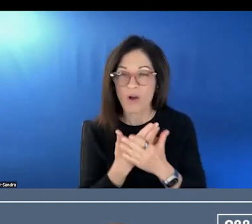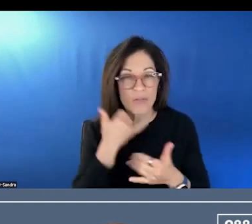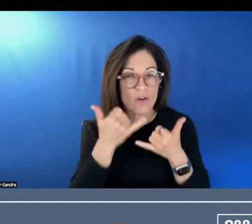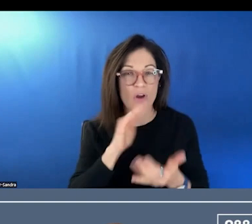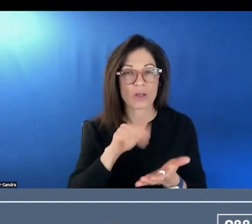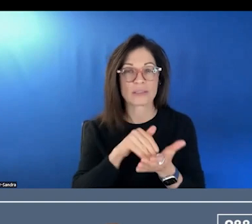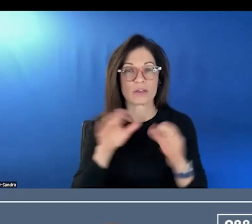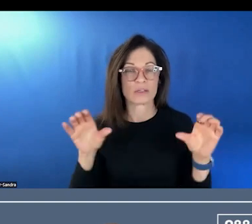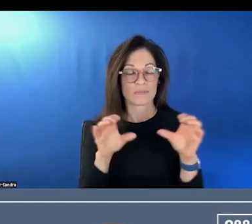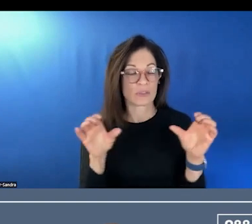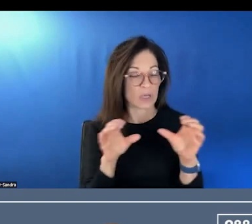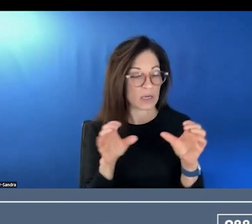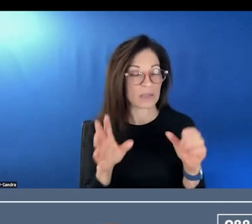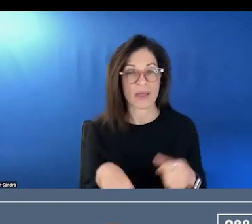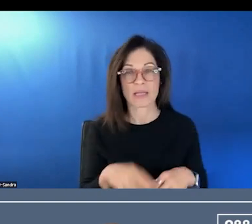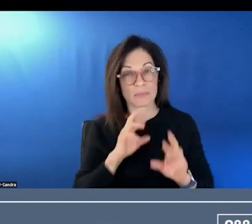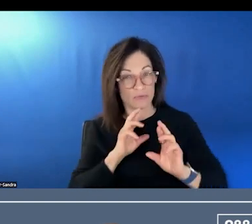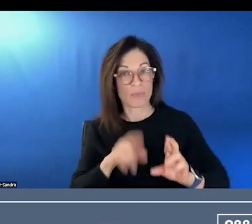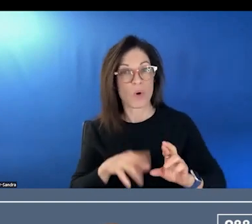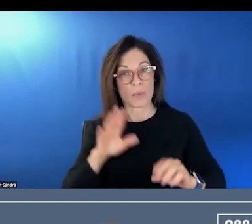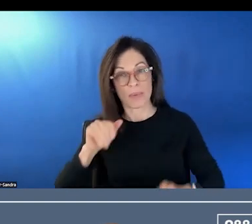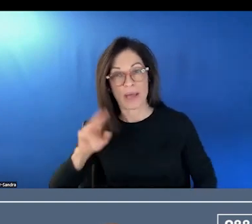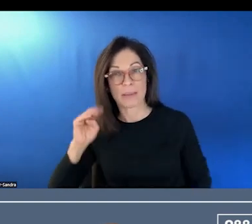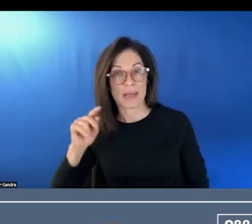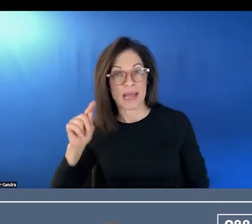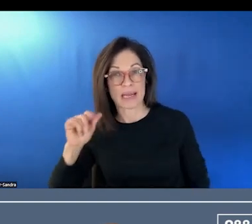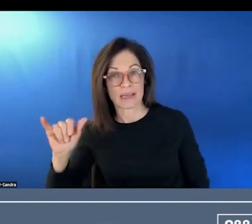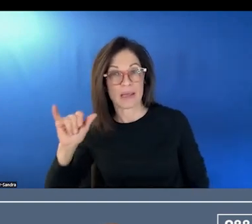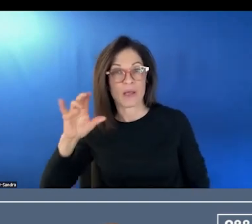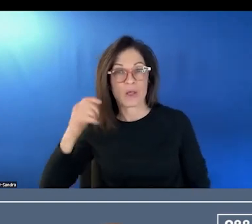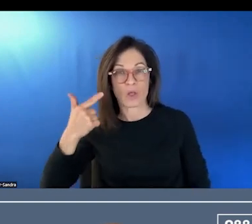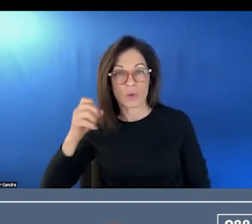done that's been reported on by Maddie Gould, in